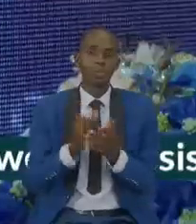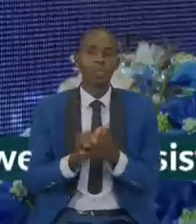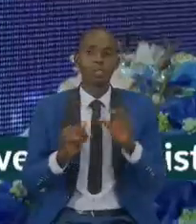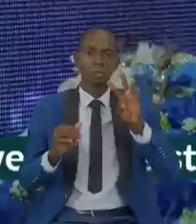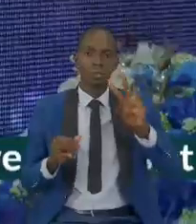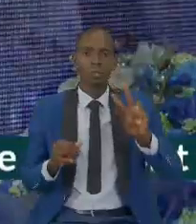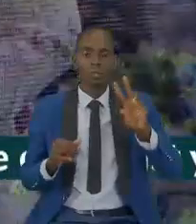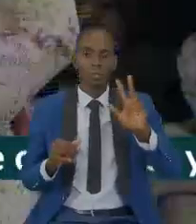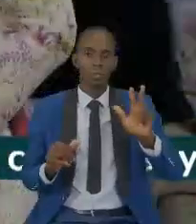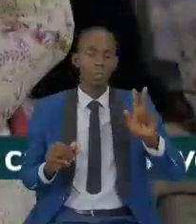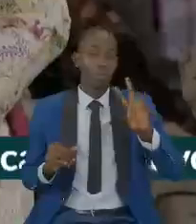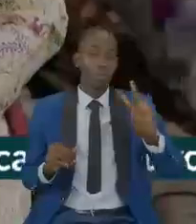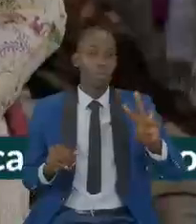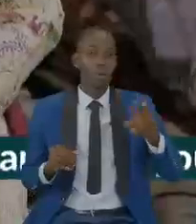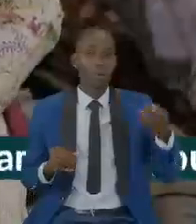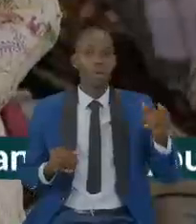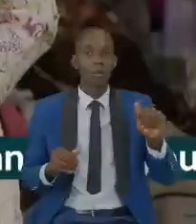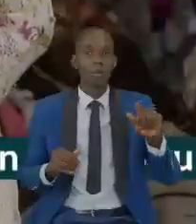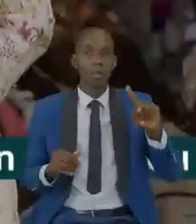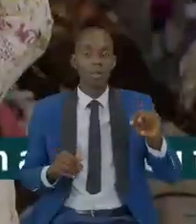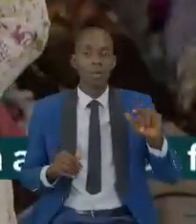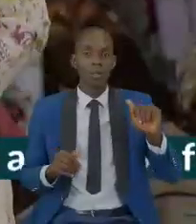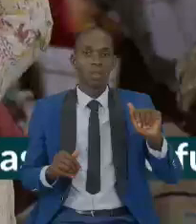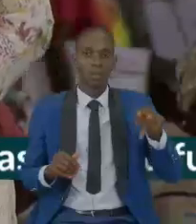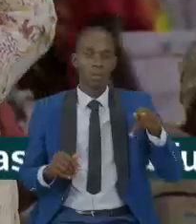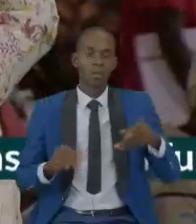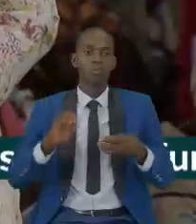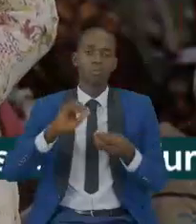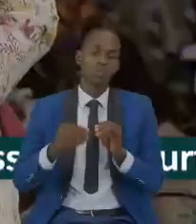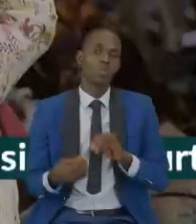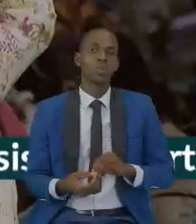to the podium. Am I seeing any hand?